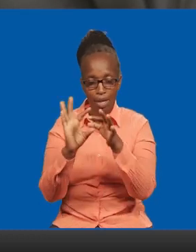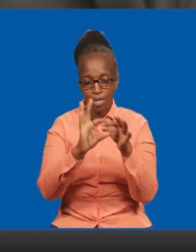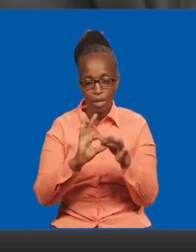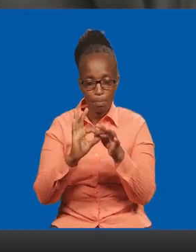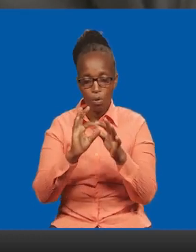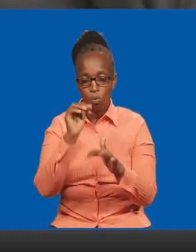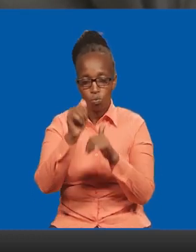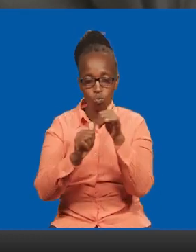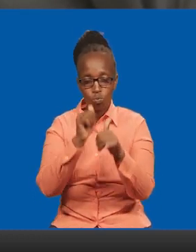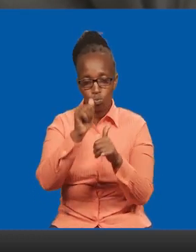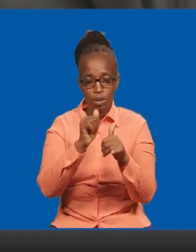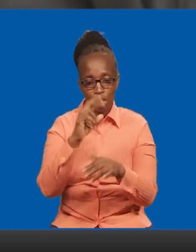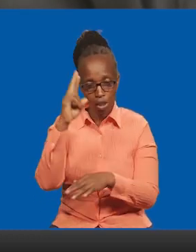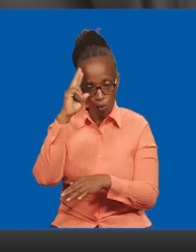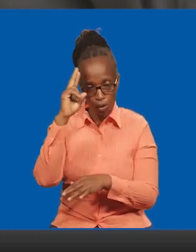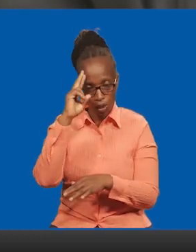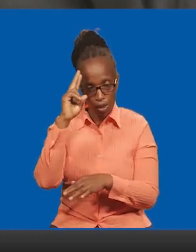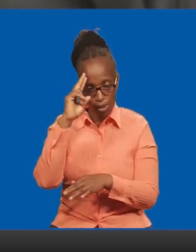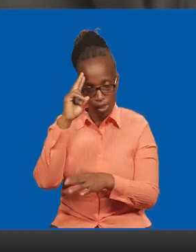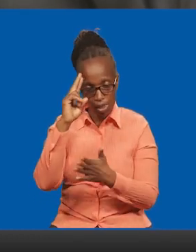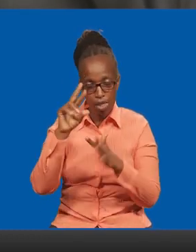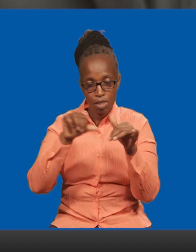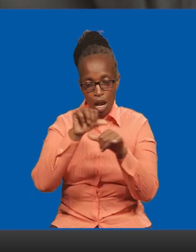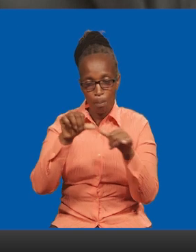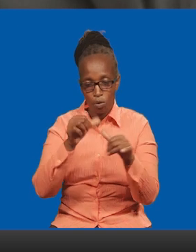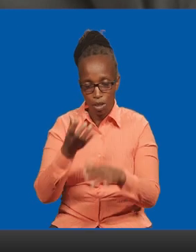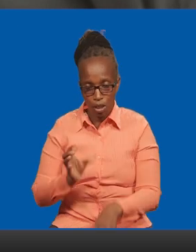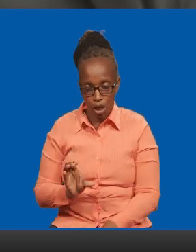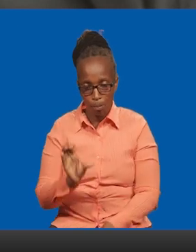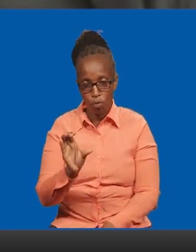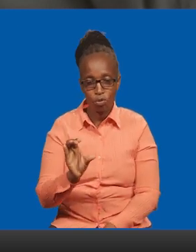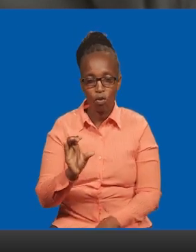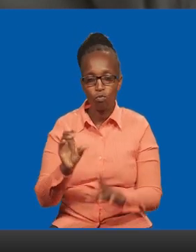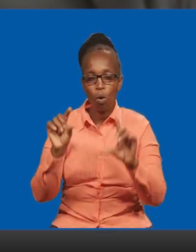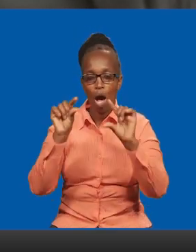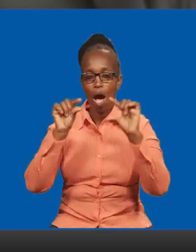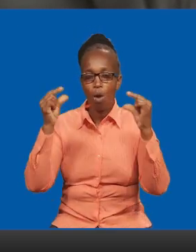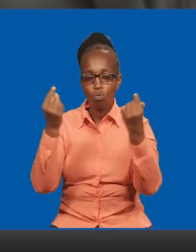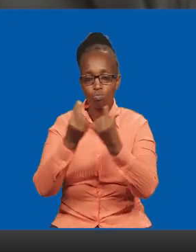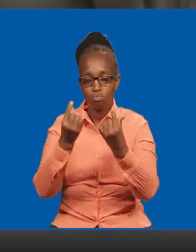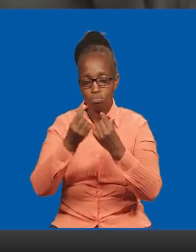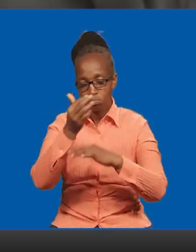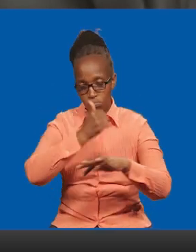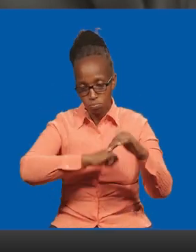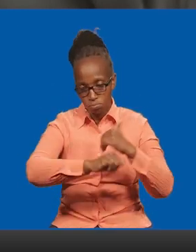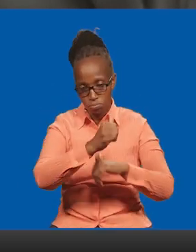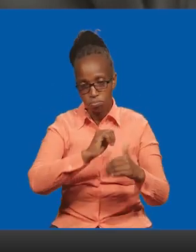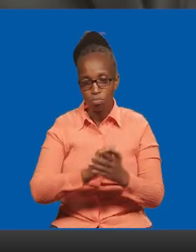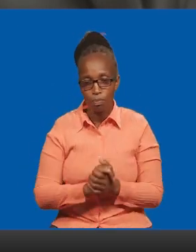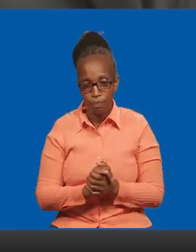coalition, recognizing that the current push for mass action is pushing the